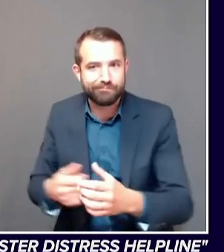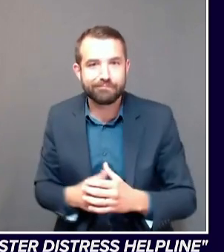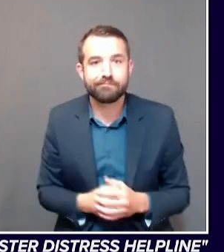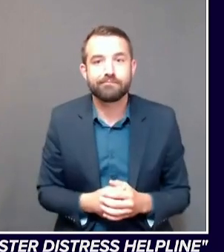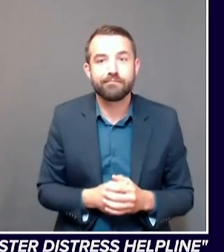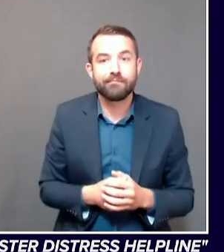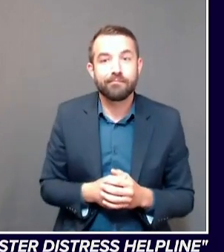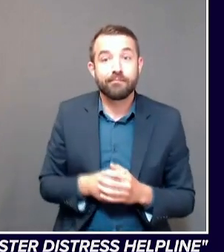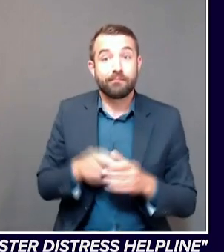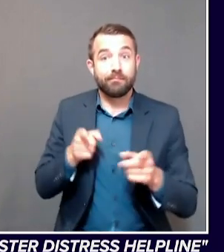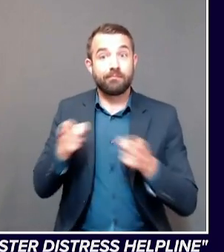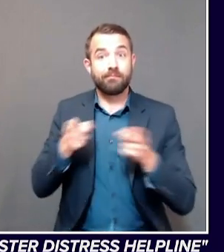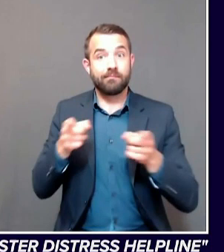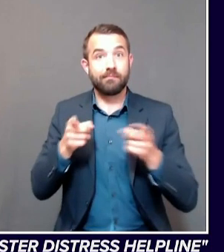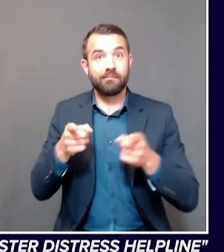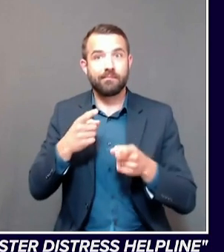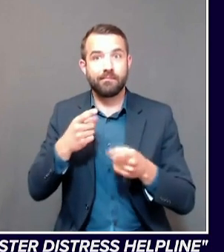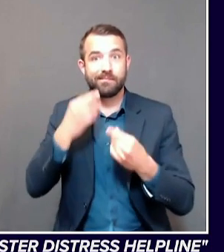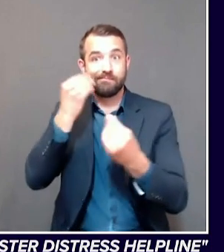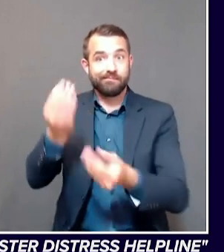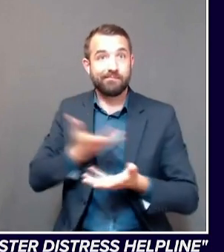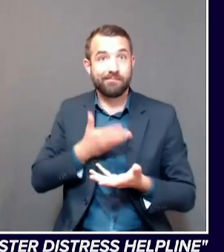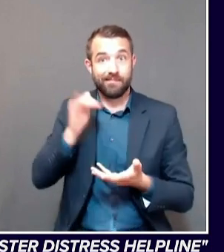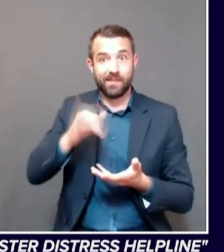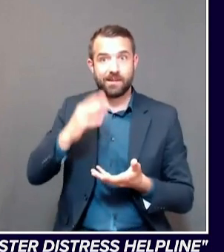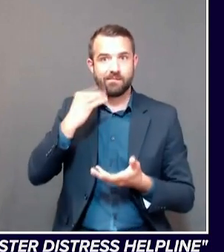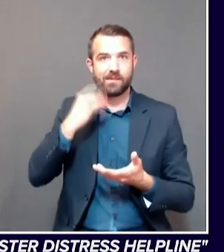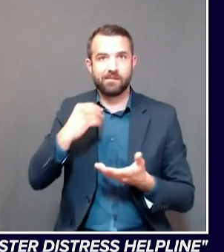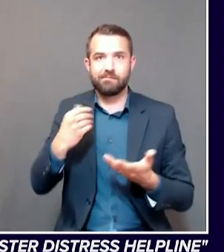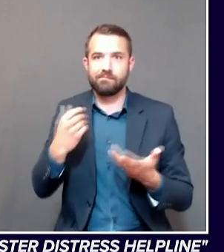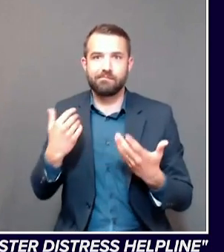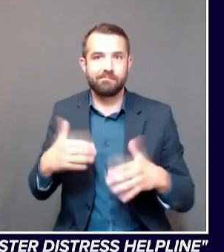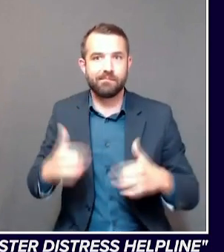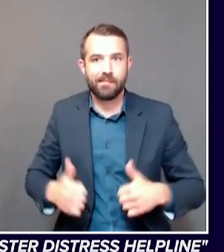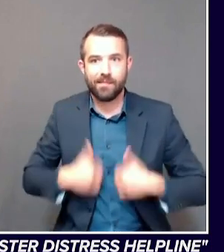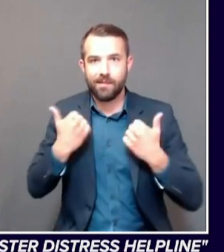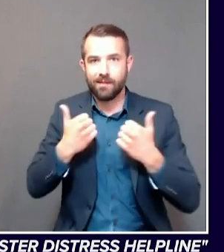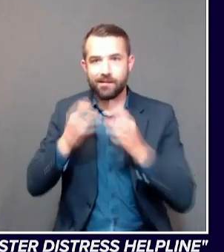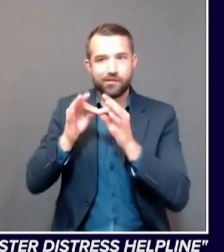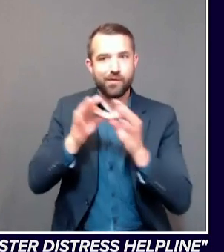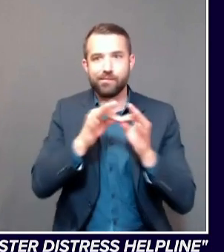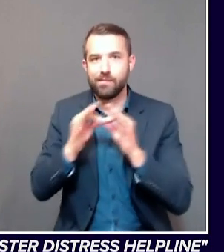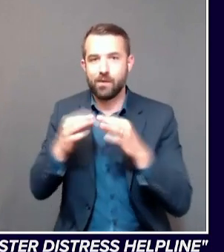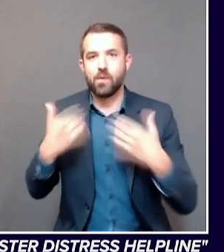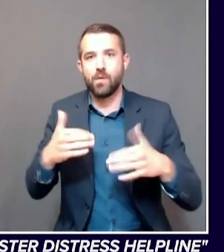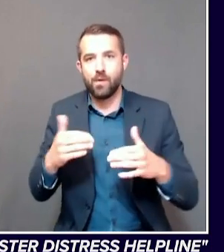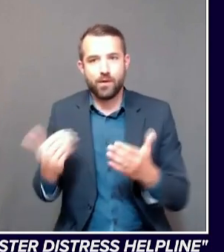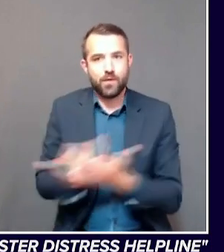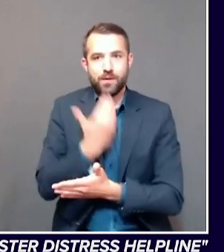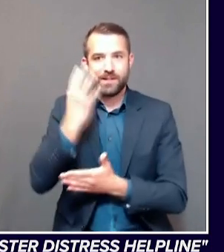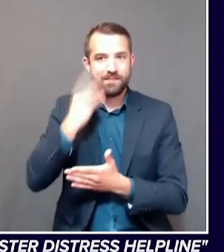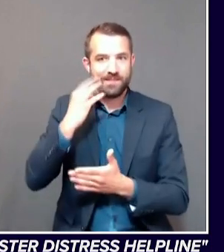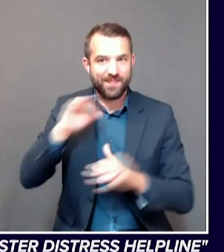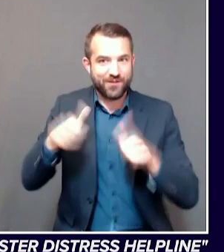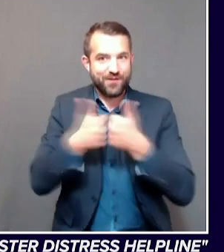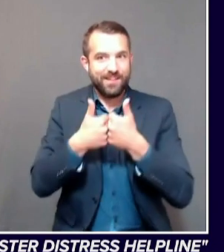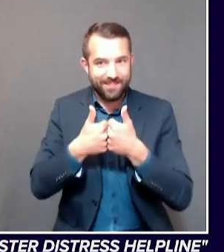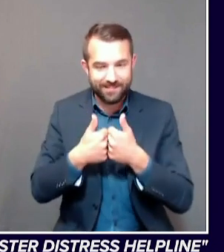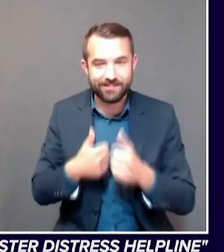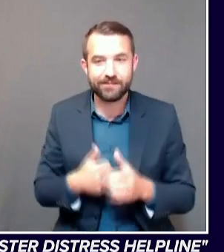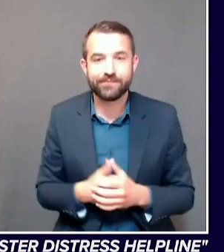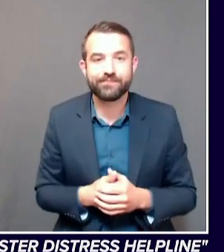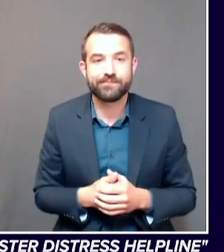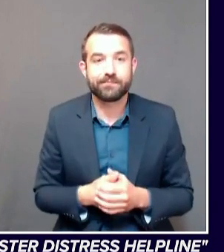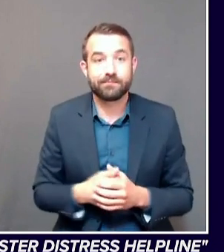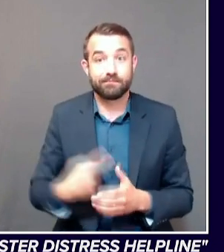of being live on camera, live interpreting these broadcasts, has been a new experience for them. Frankly,